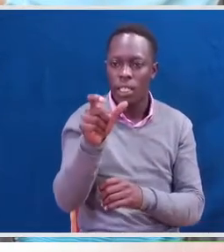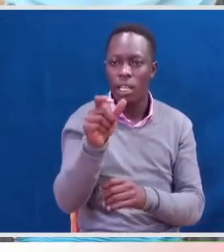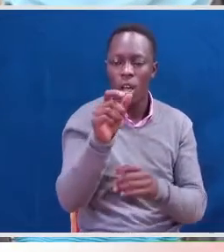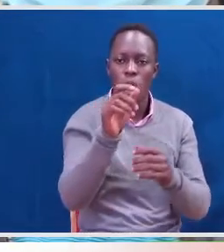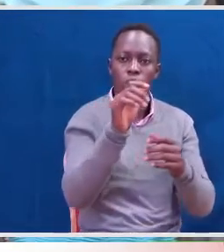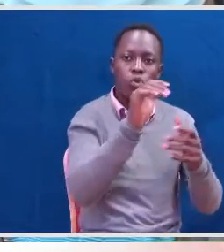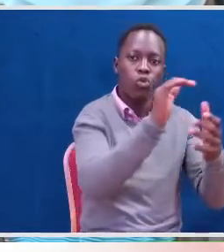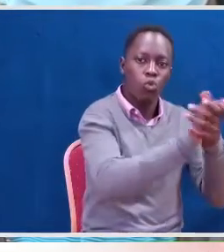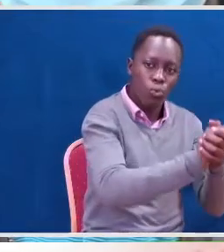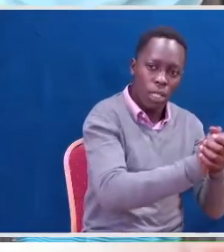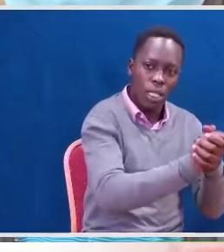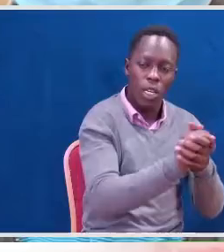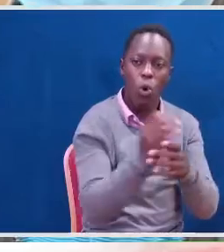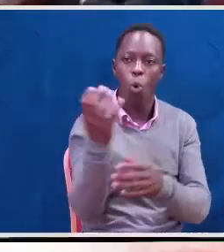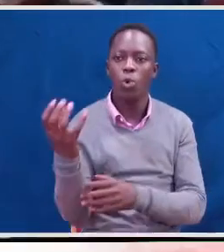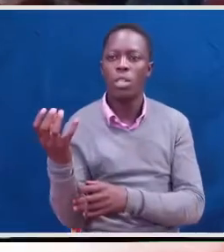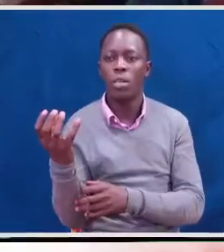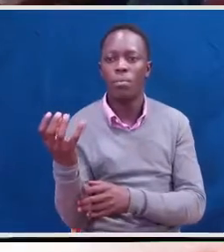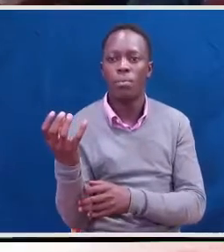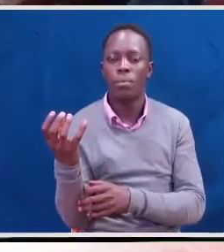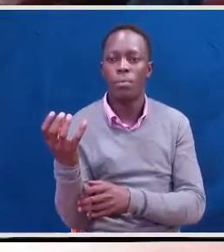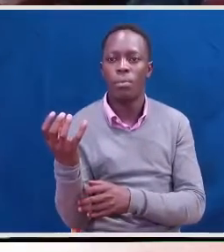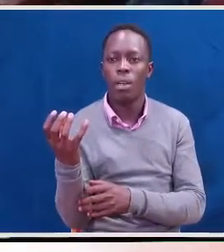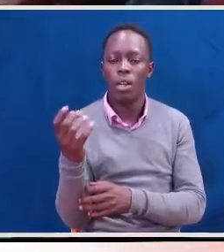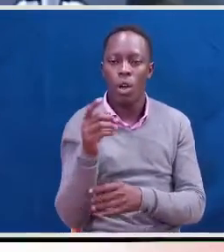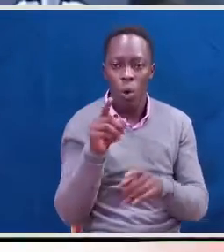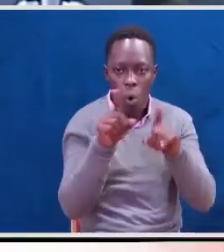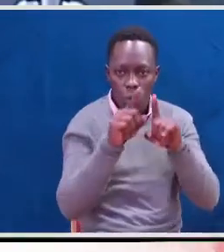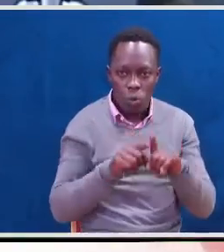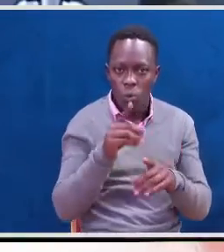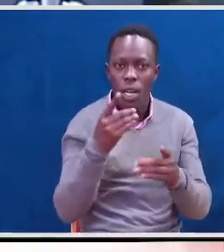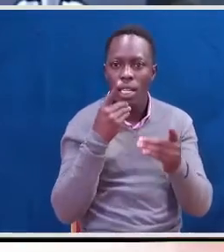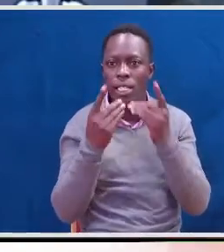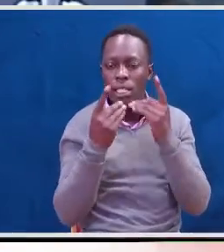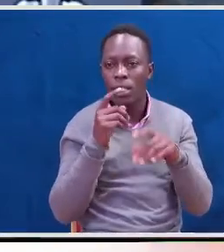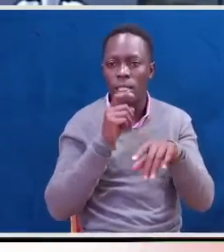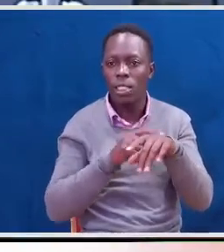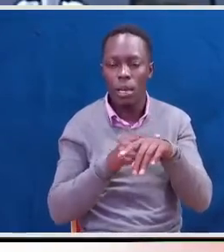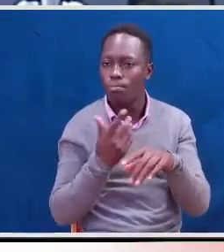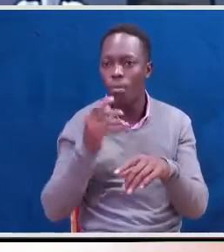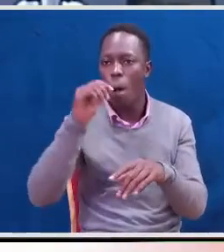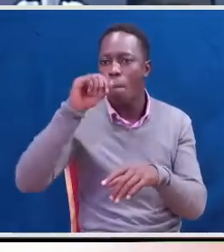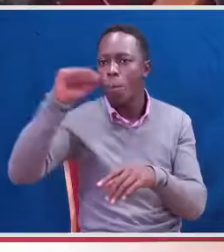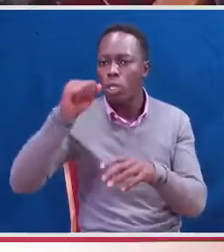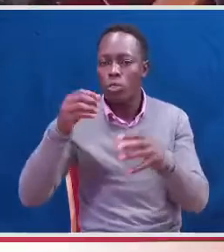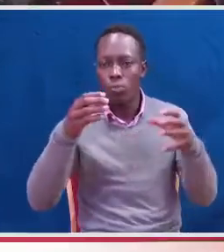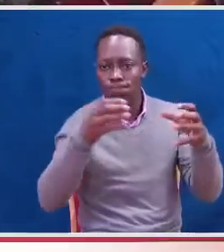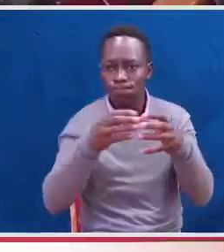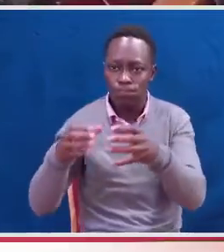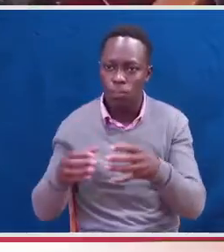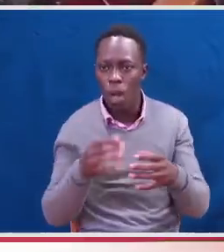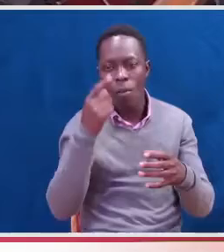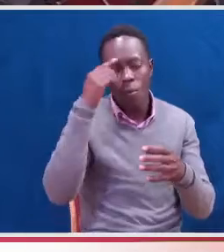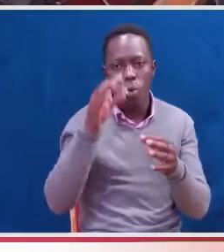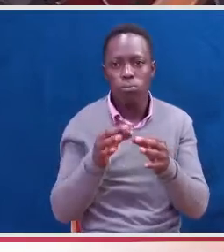Jubilee and ODM. The talks come amid heated debate across political divide on extension of the